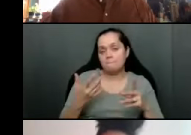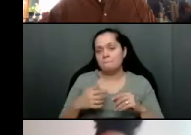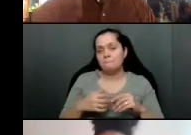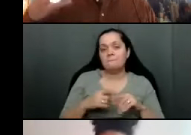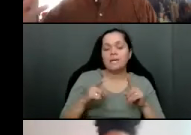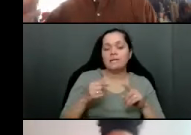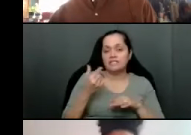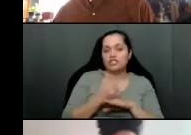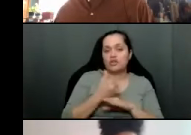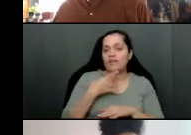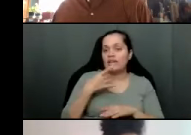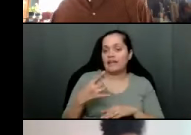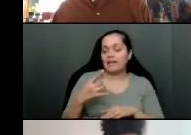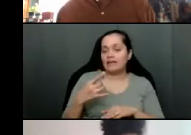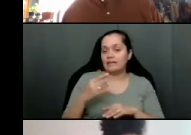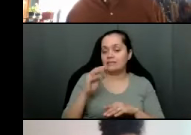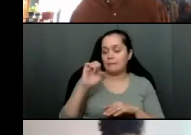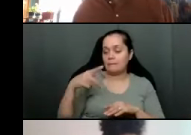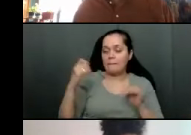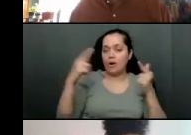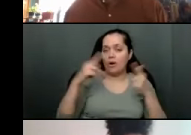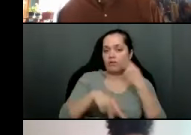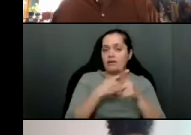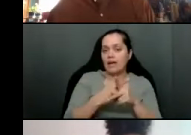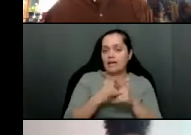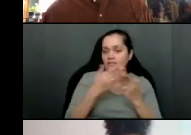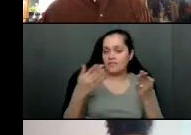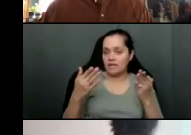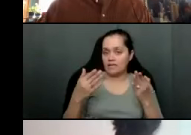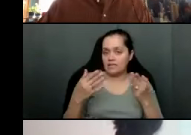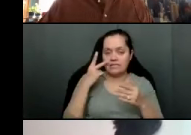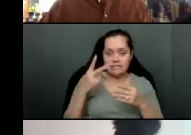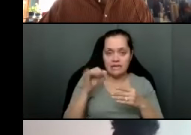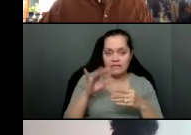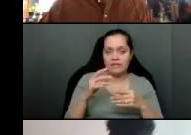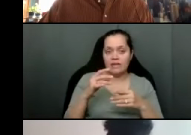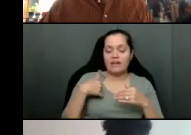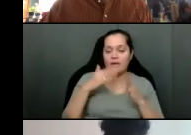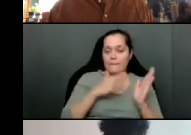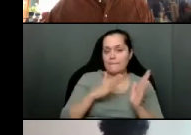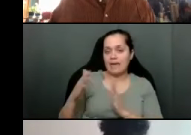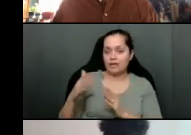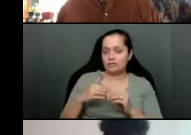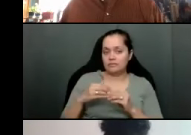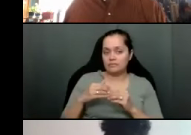Well, geographers like to map all sorts of things to see if there are patterns.